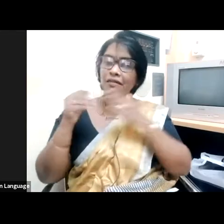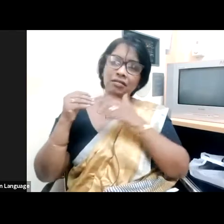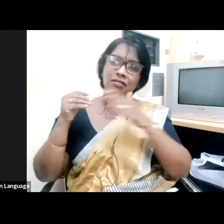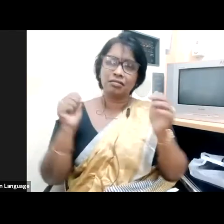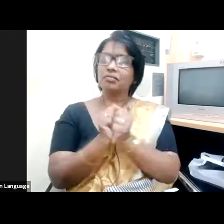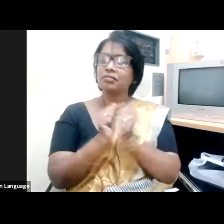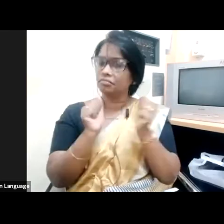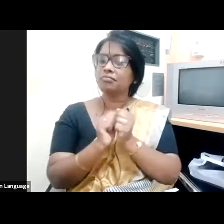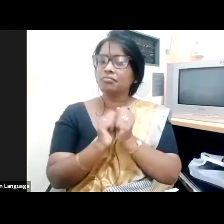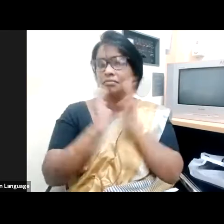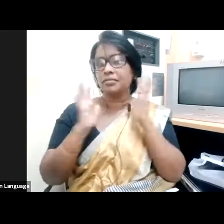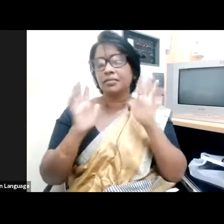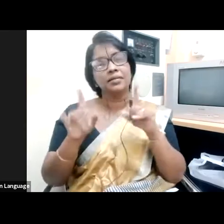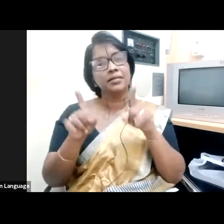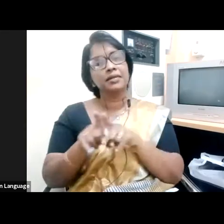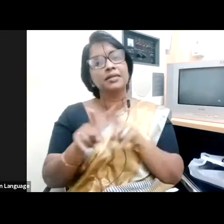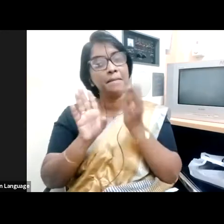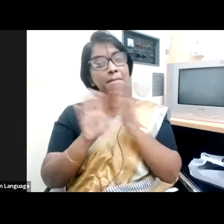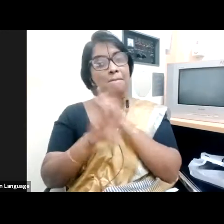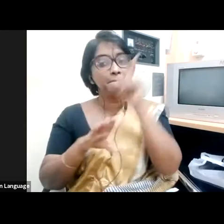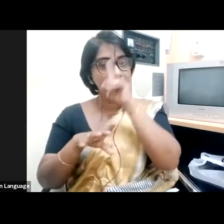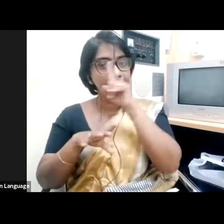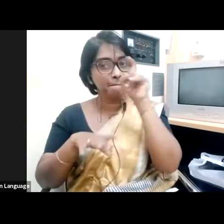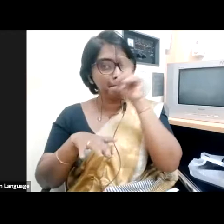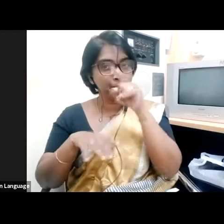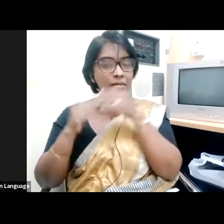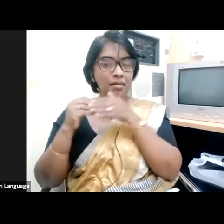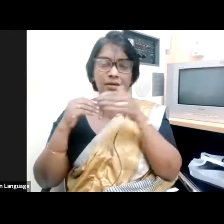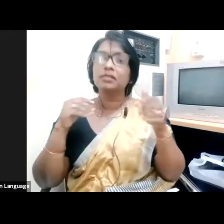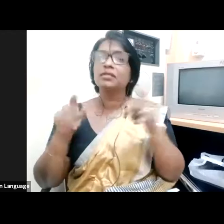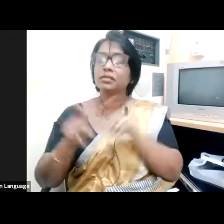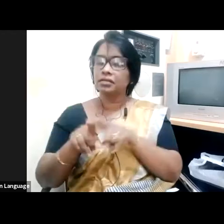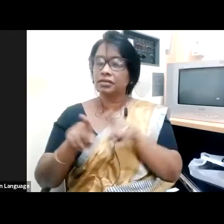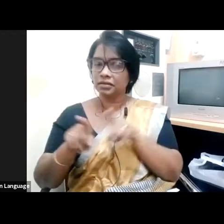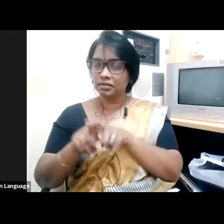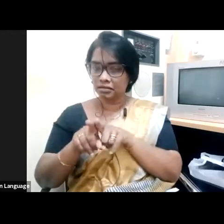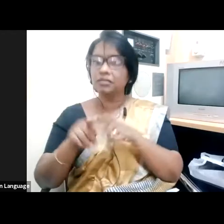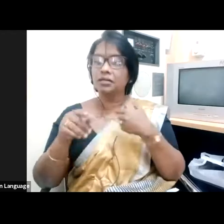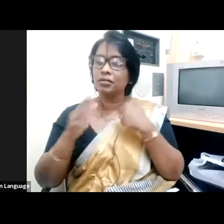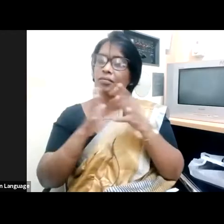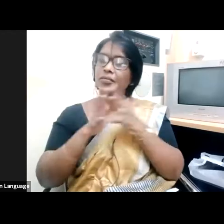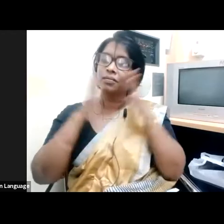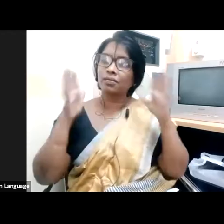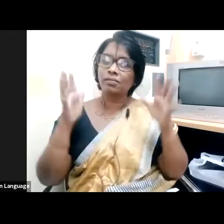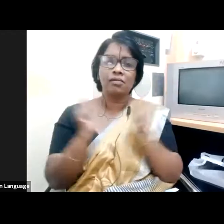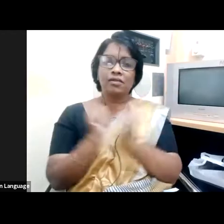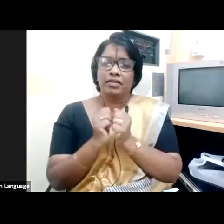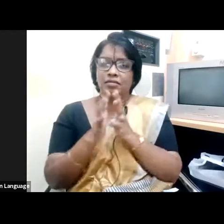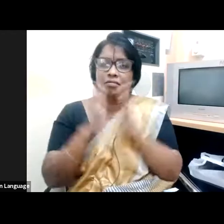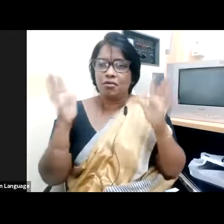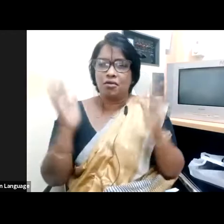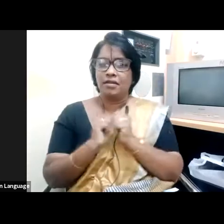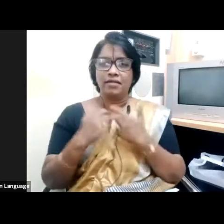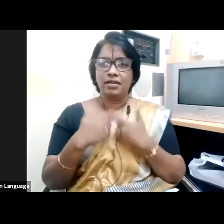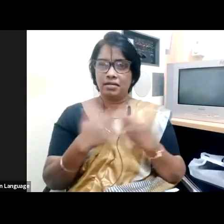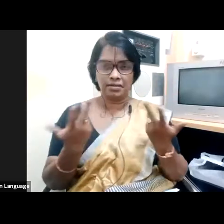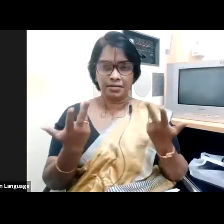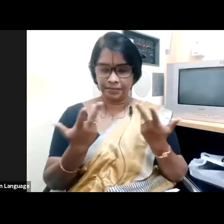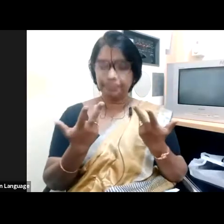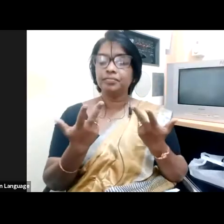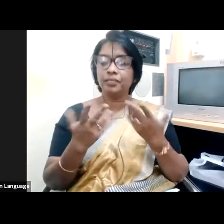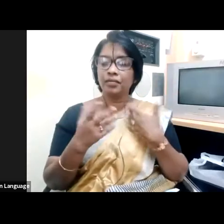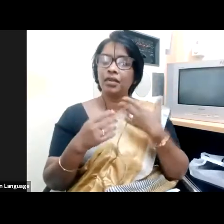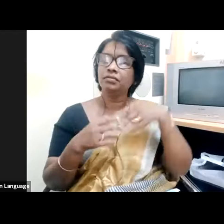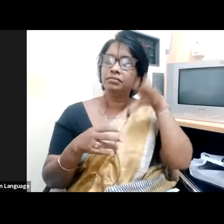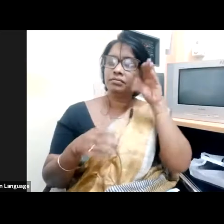months, I haven't done anything more than spending time trying to understand the